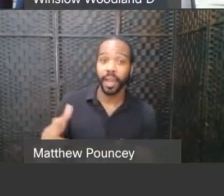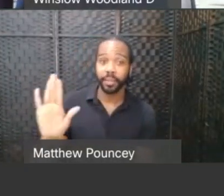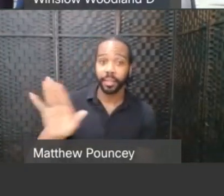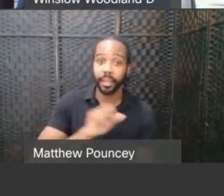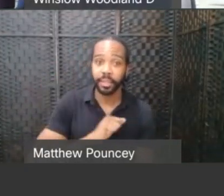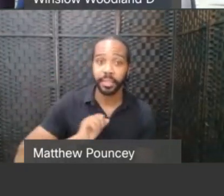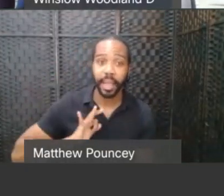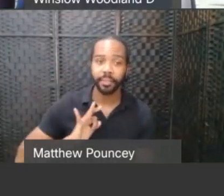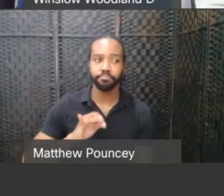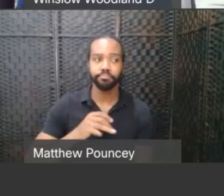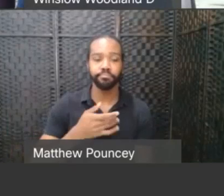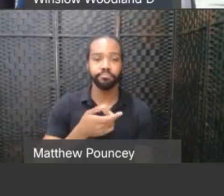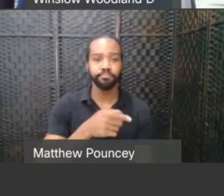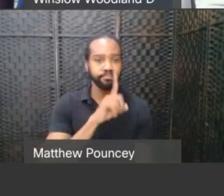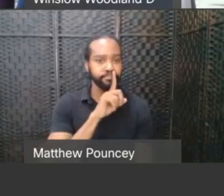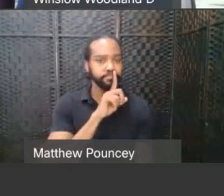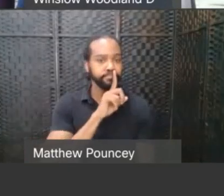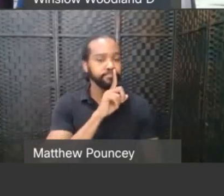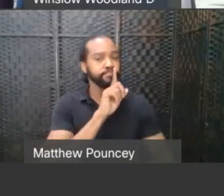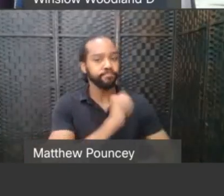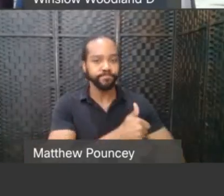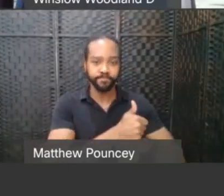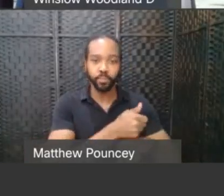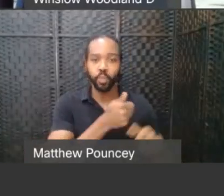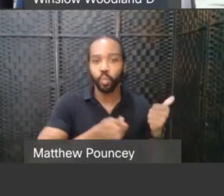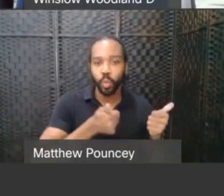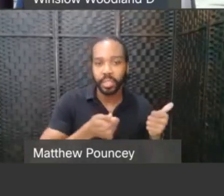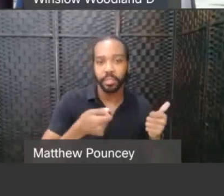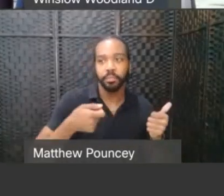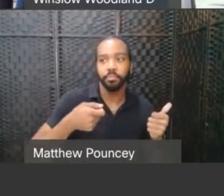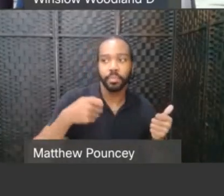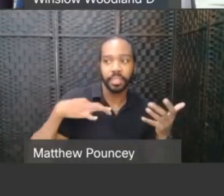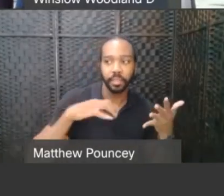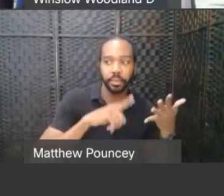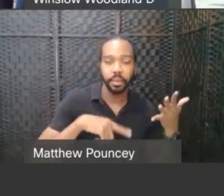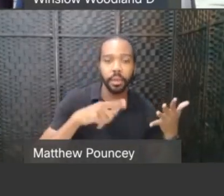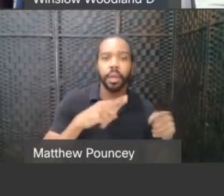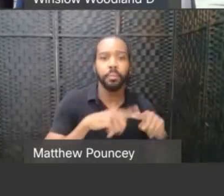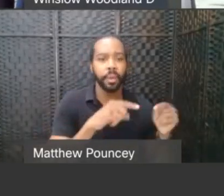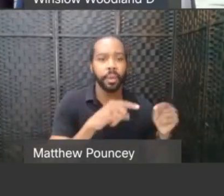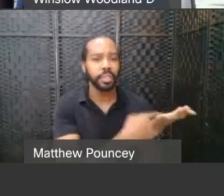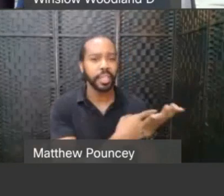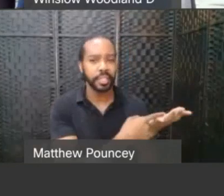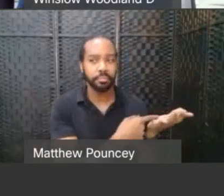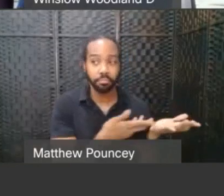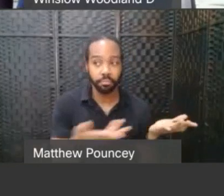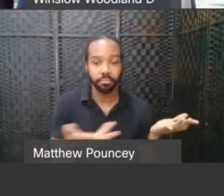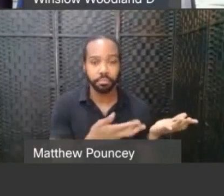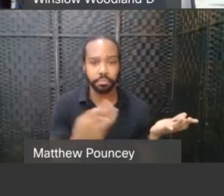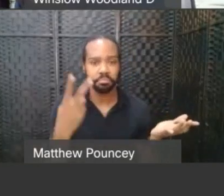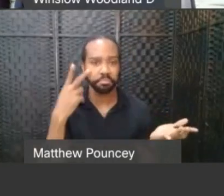yet finalized specifically what incentives, but we are discussing the use of incentives.